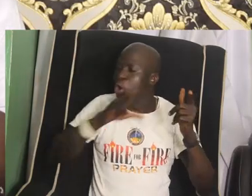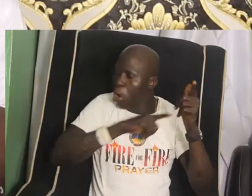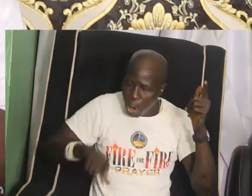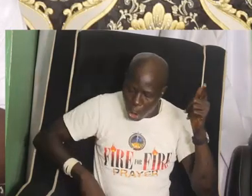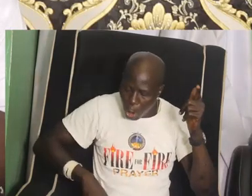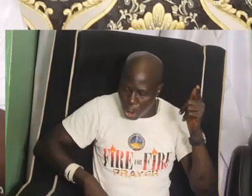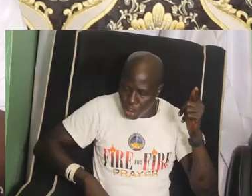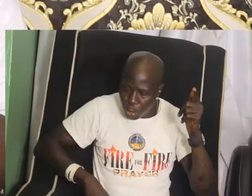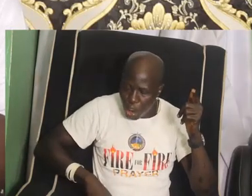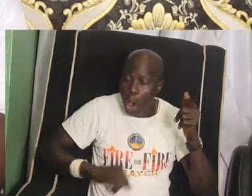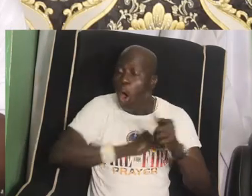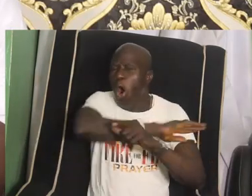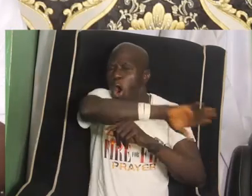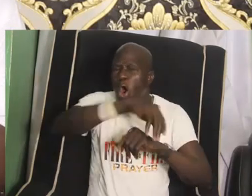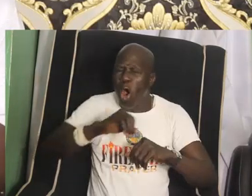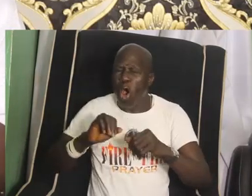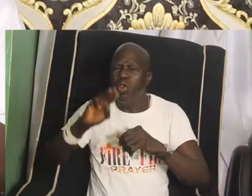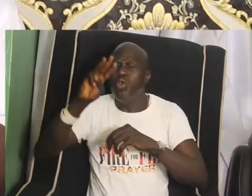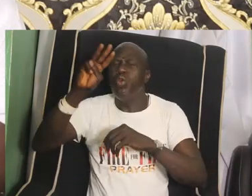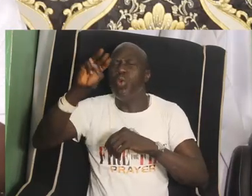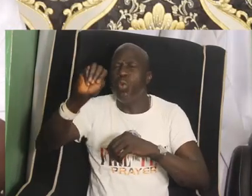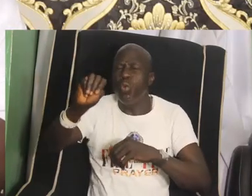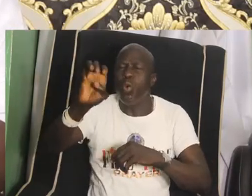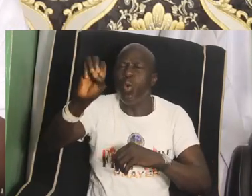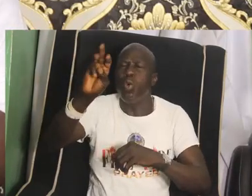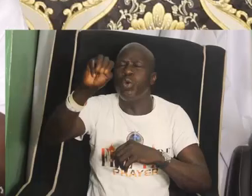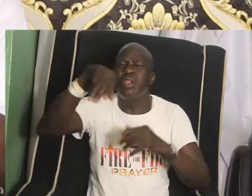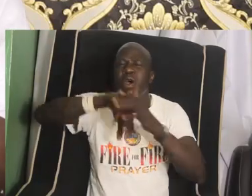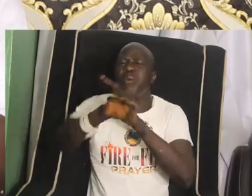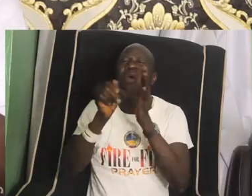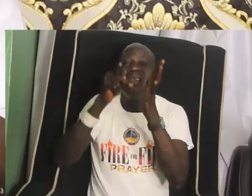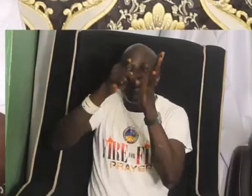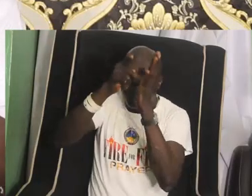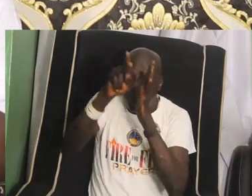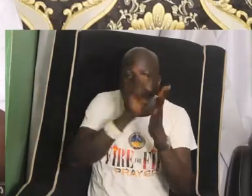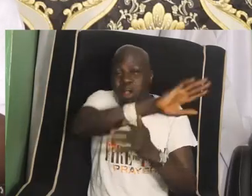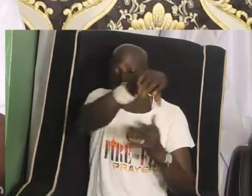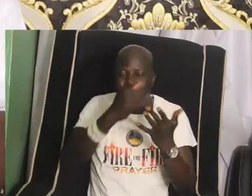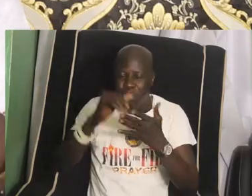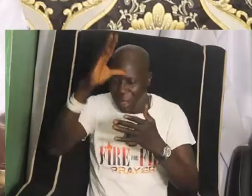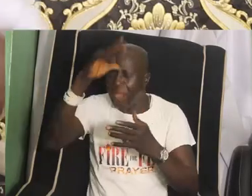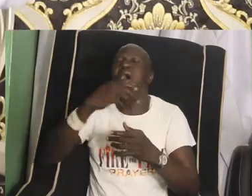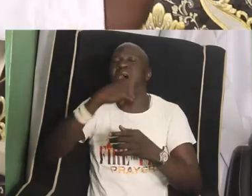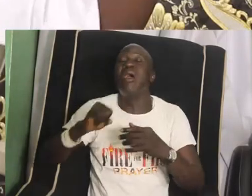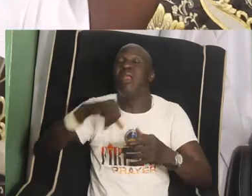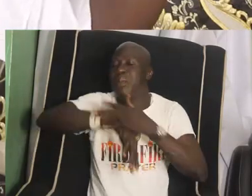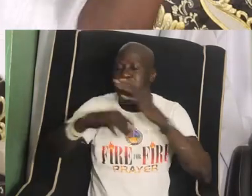Lord, the scar of elders of my glory. Scar of elders of my